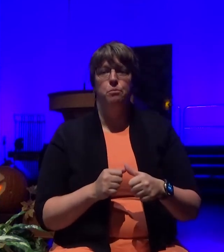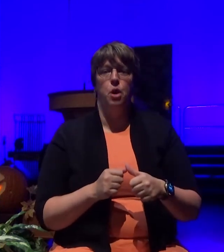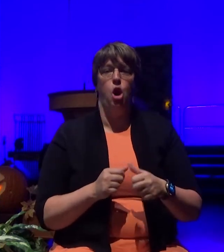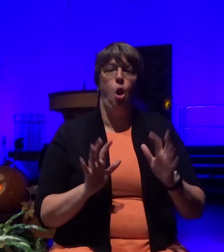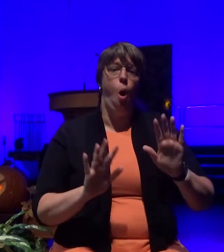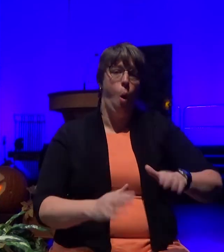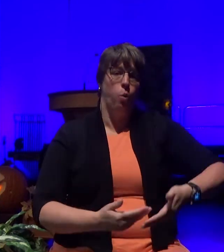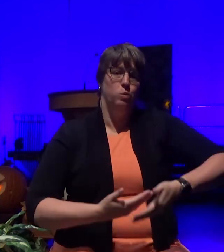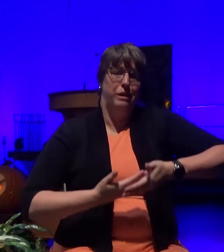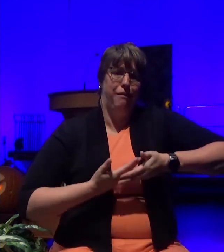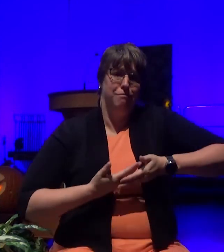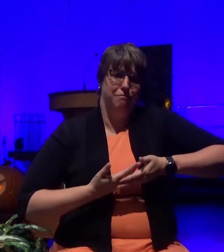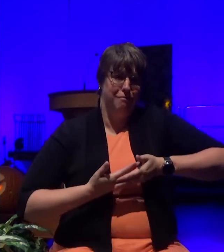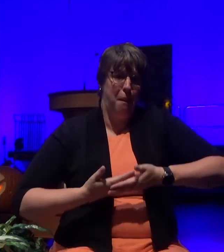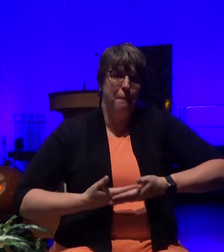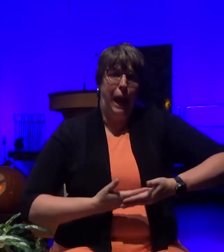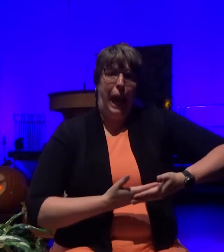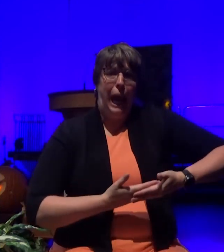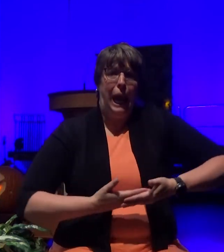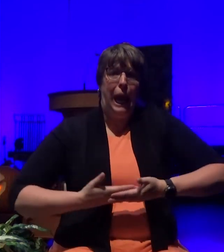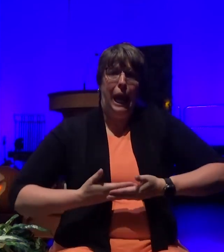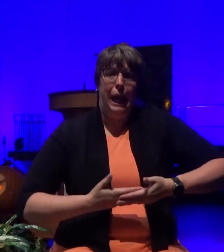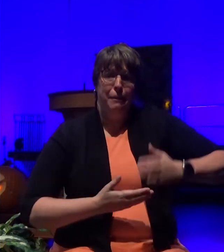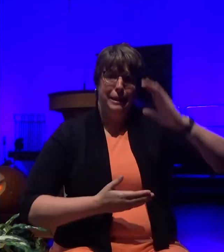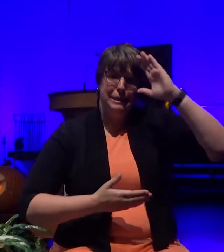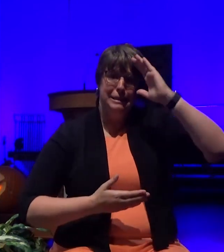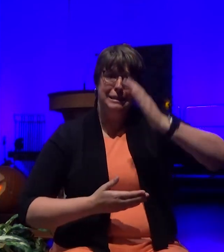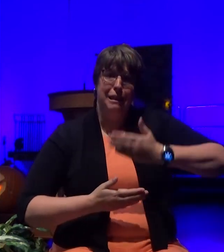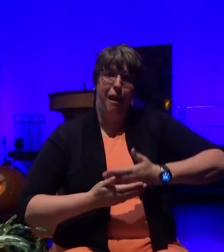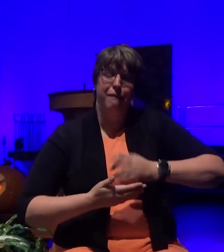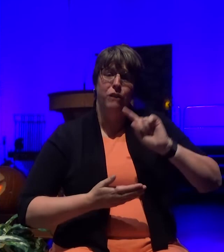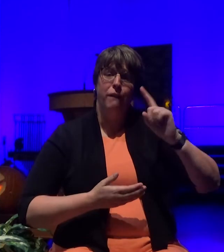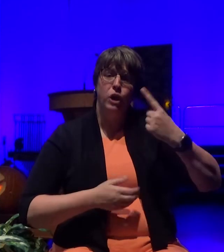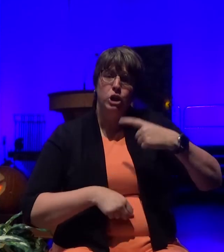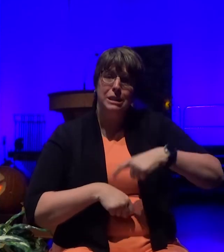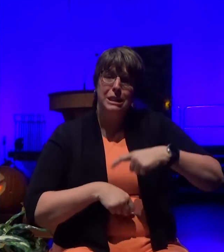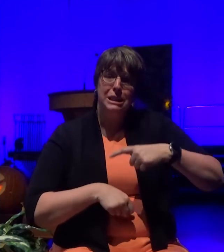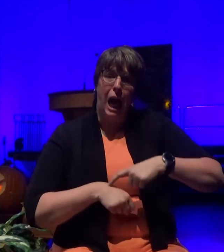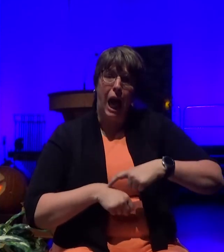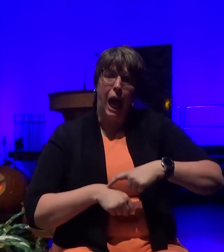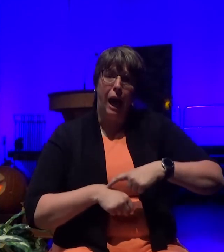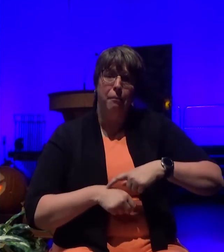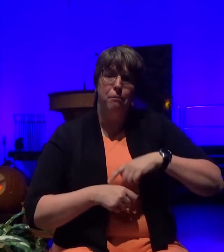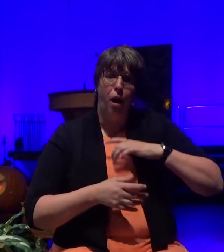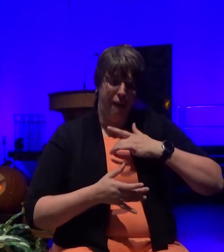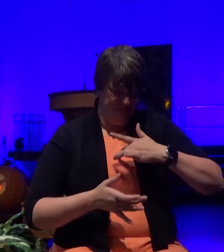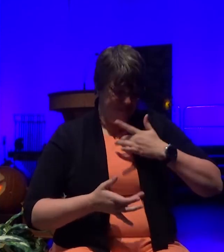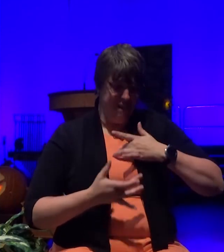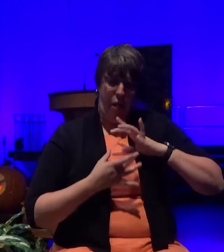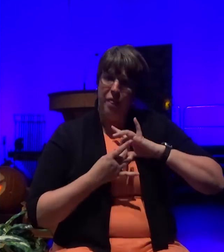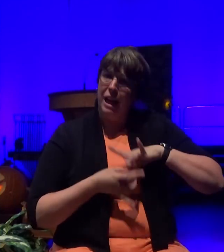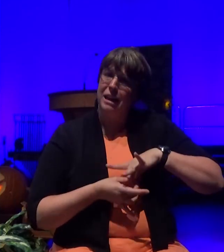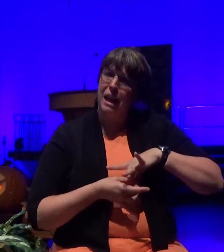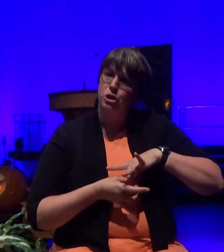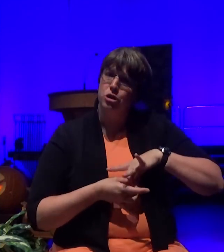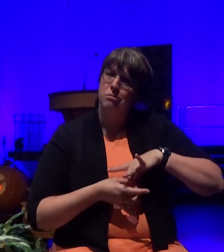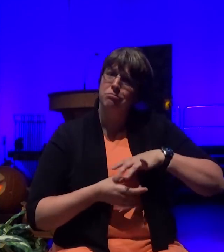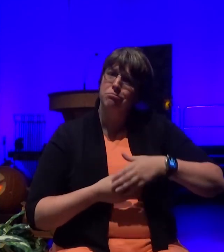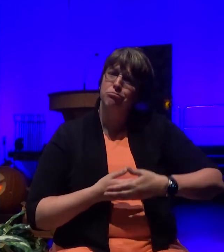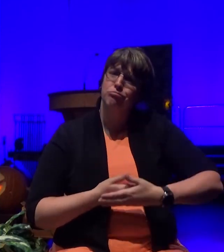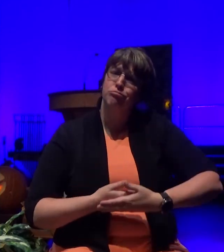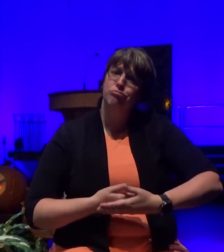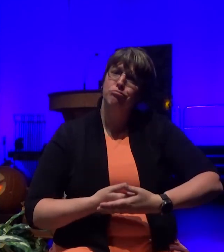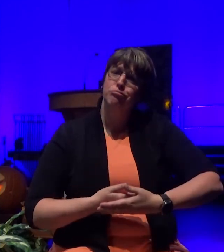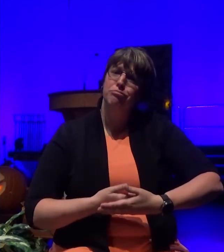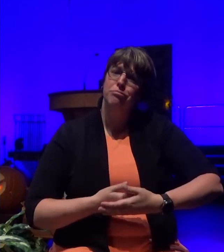son for the very first time. Oh, I'm feeling so connected. We